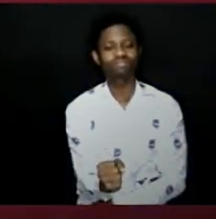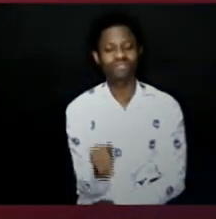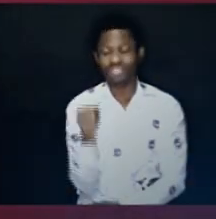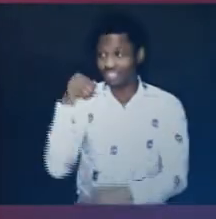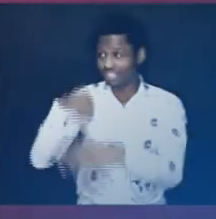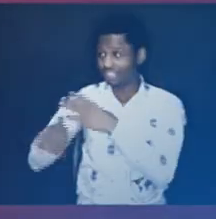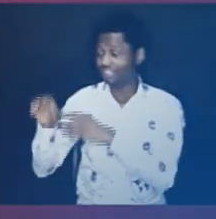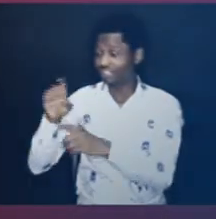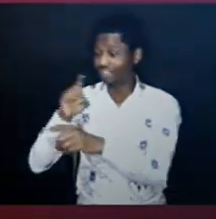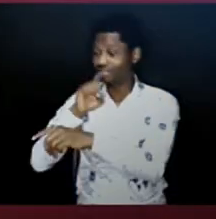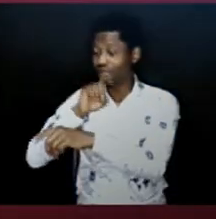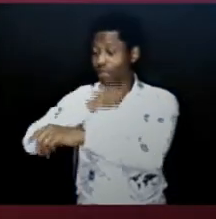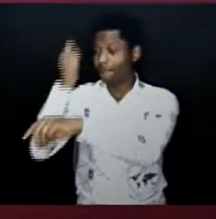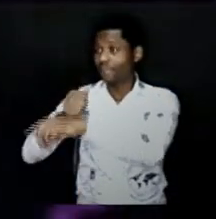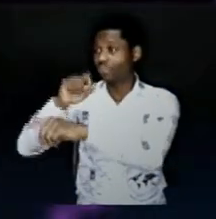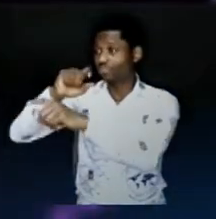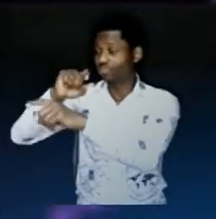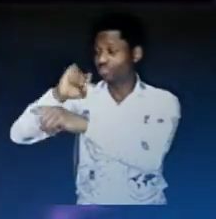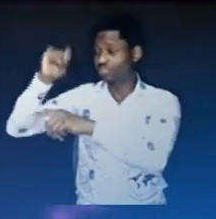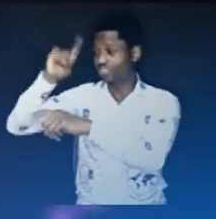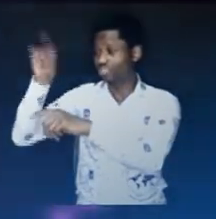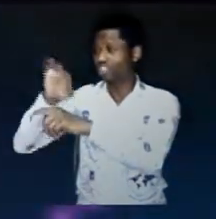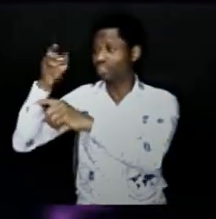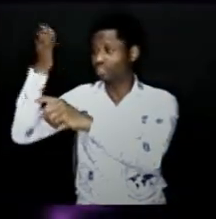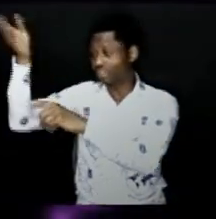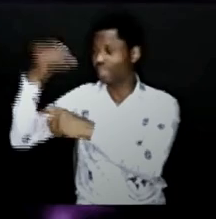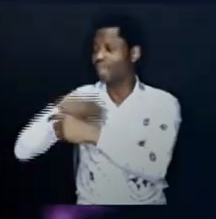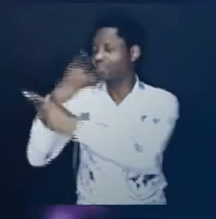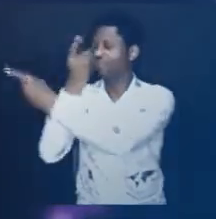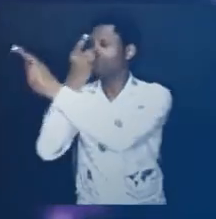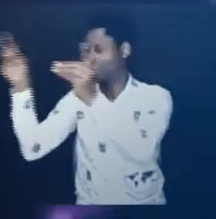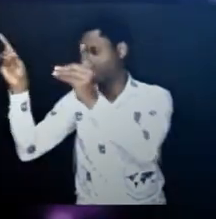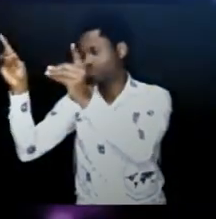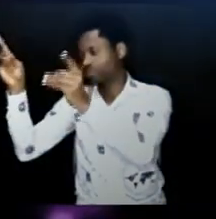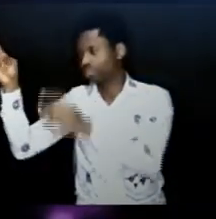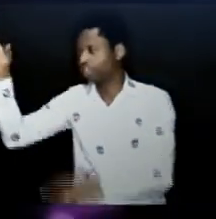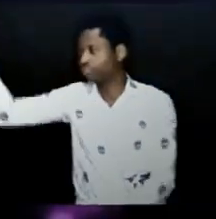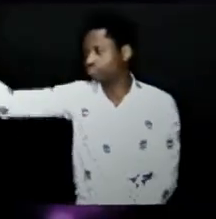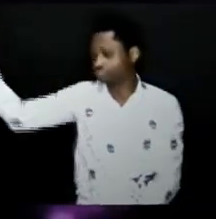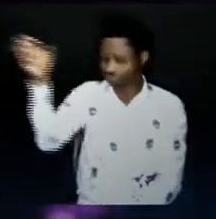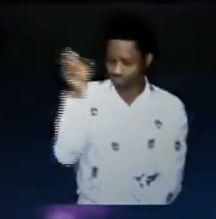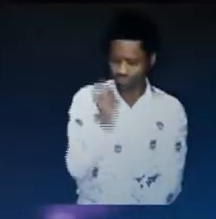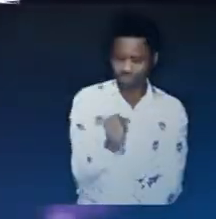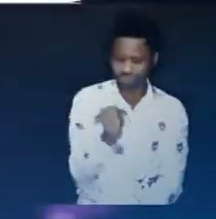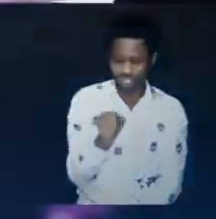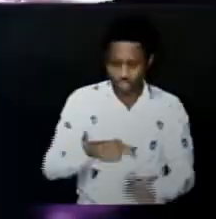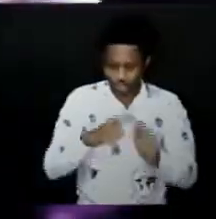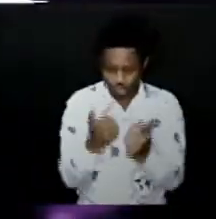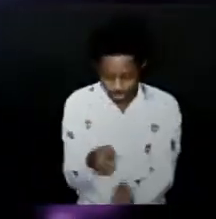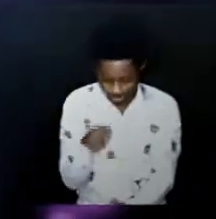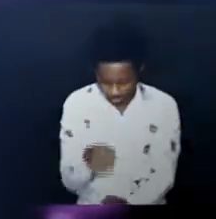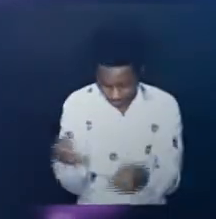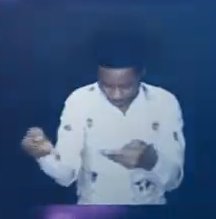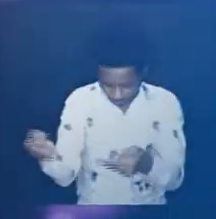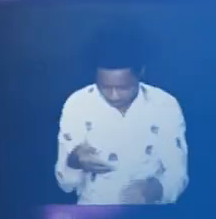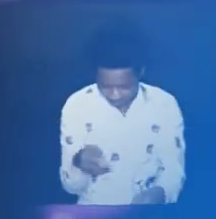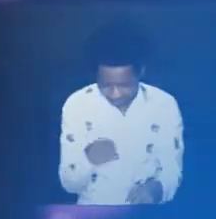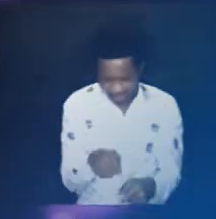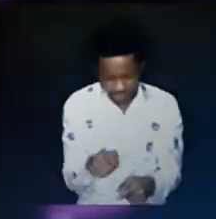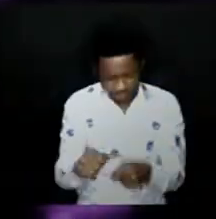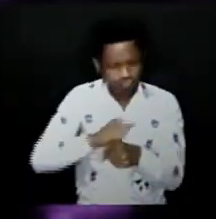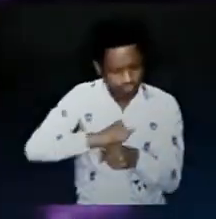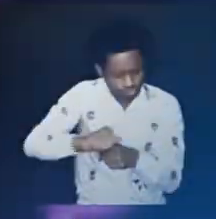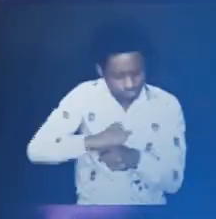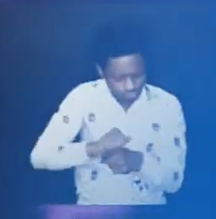deliverance. Wo Zion be posono ogie ebeba. And then the deliverers or the rescuers or those who have been saved will